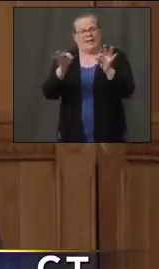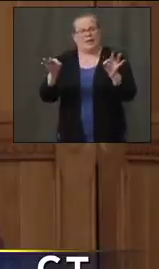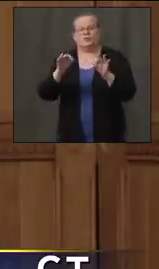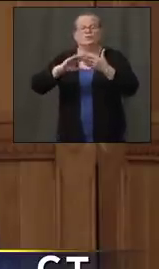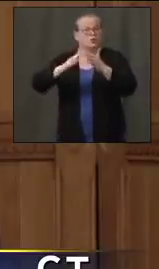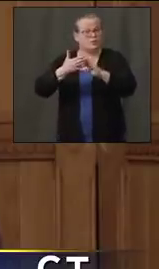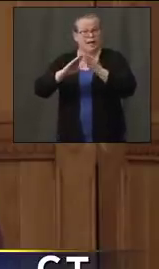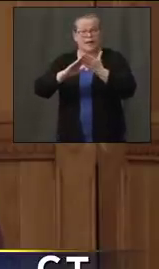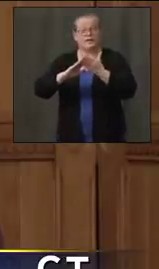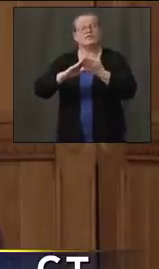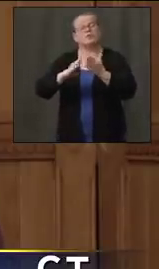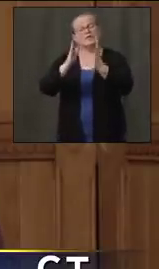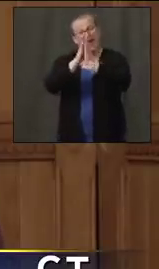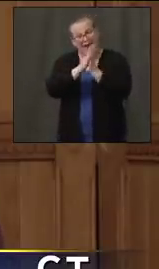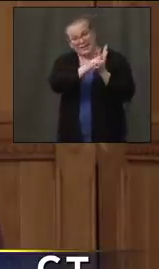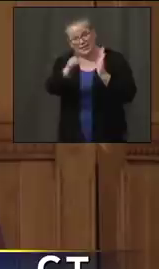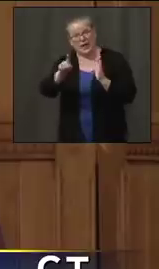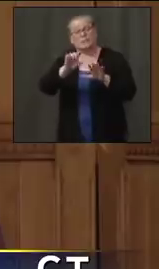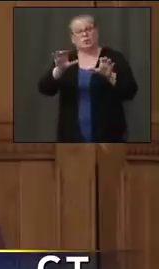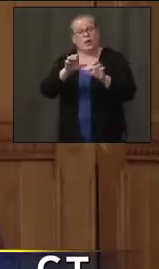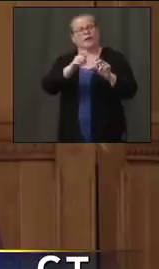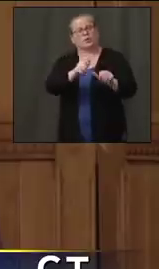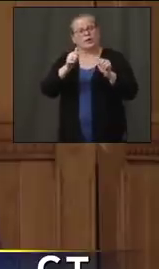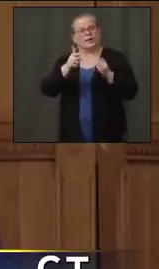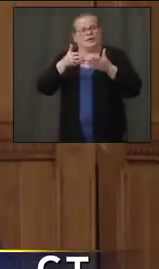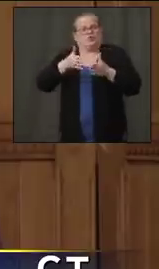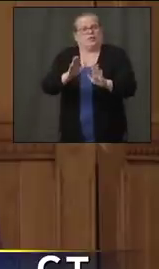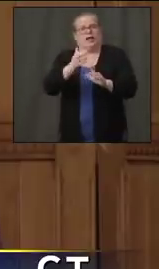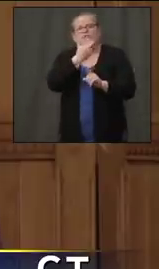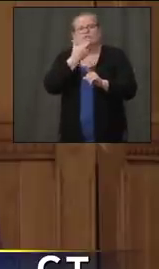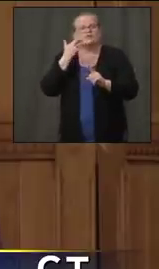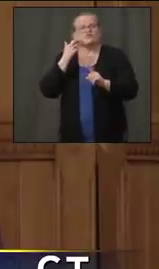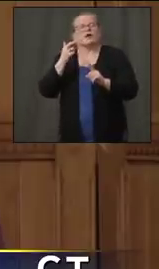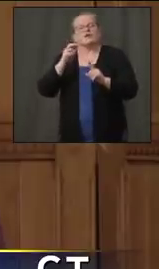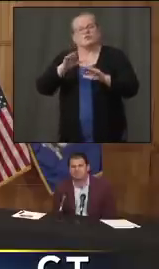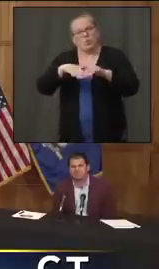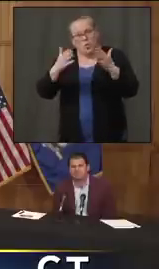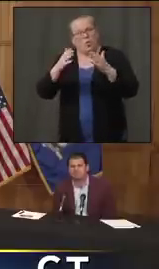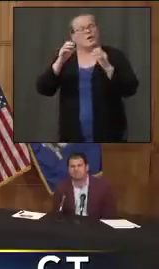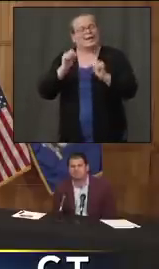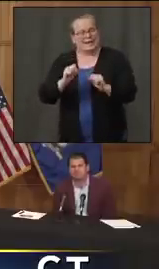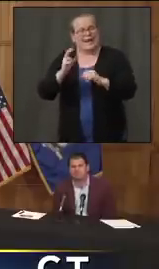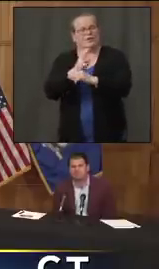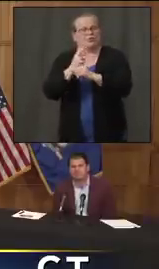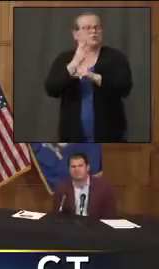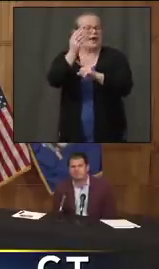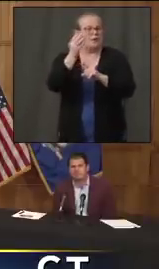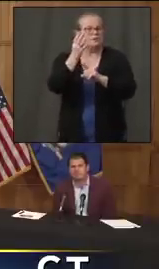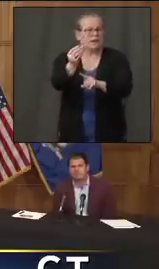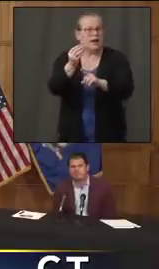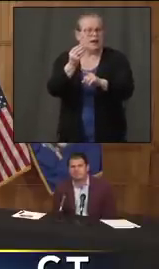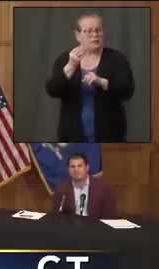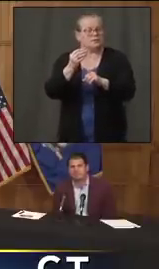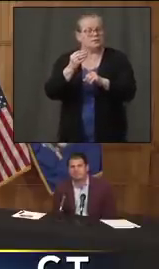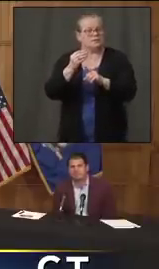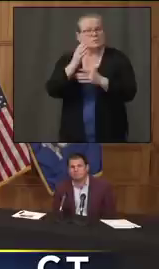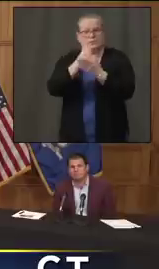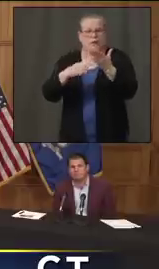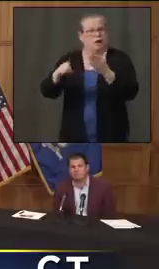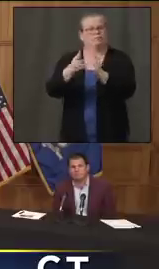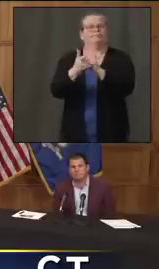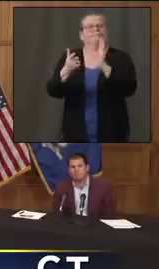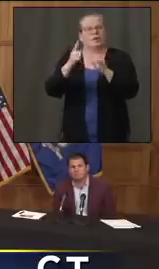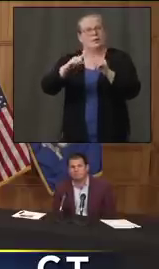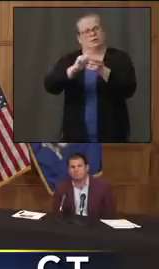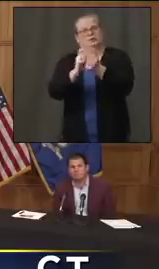to act quickly to allow this outdoor commercial activity. And there's plenty of municipalities that don't allow